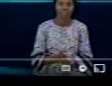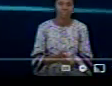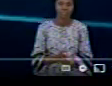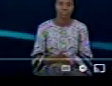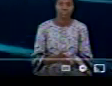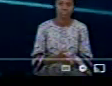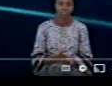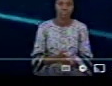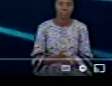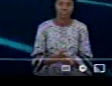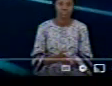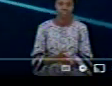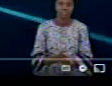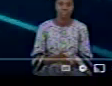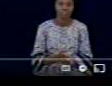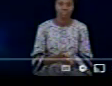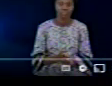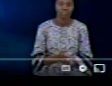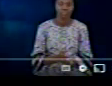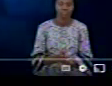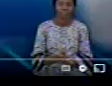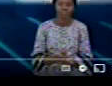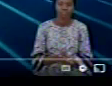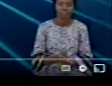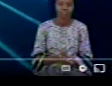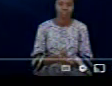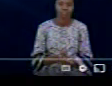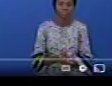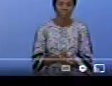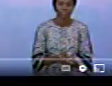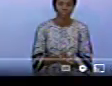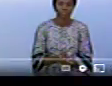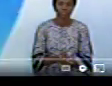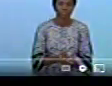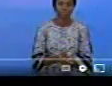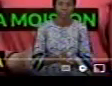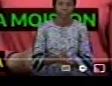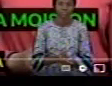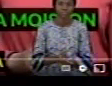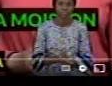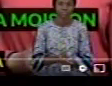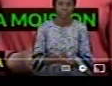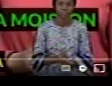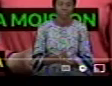choir administrations from nations across the world